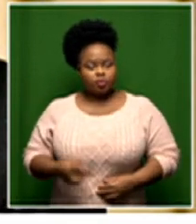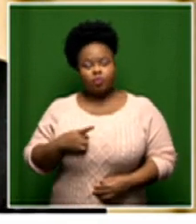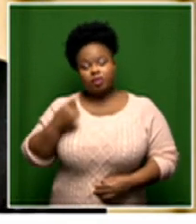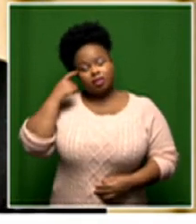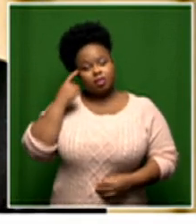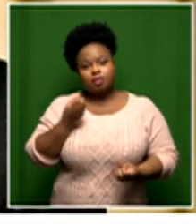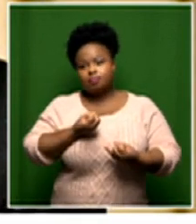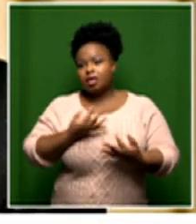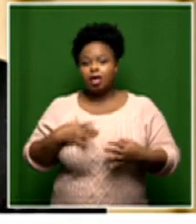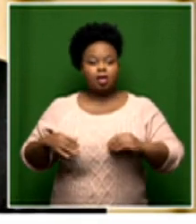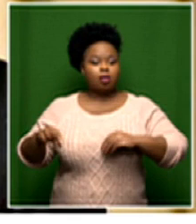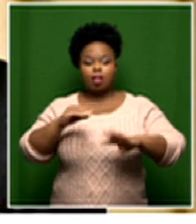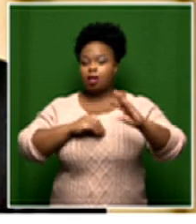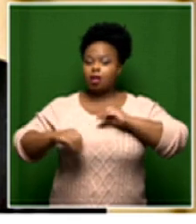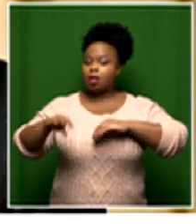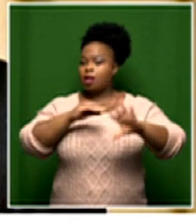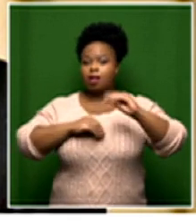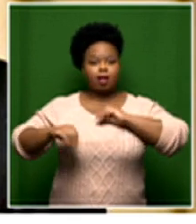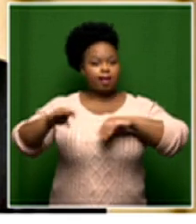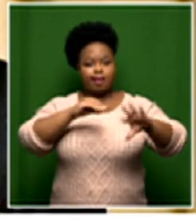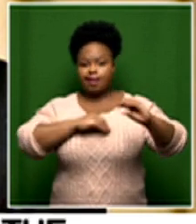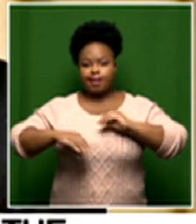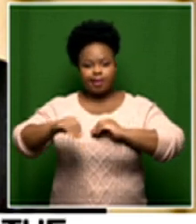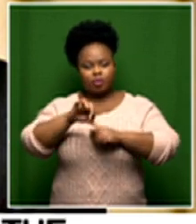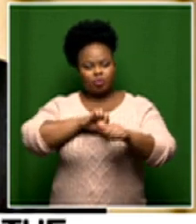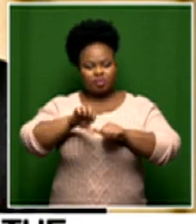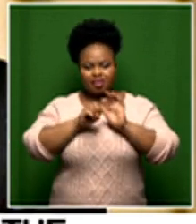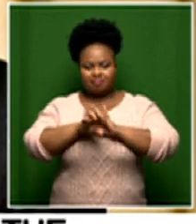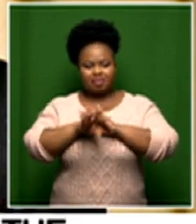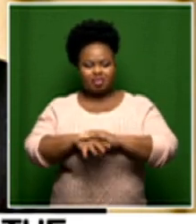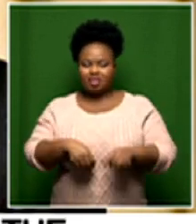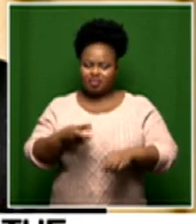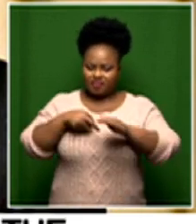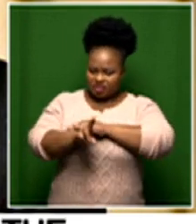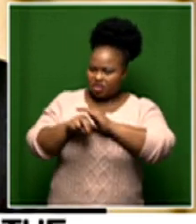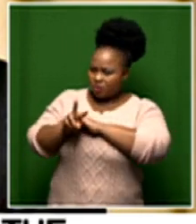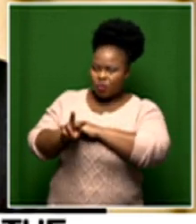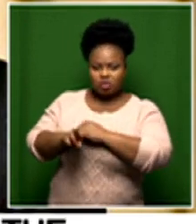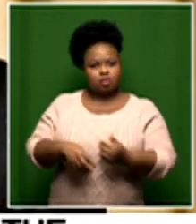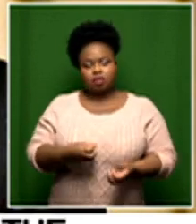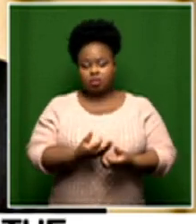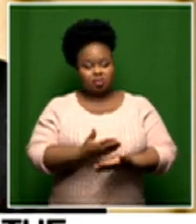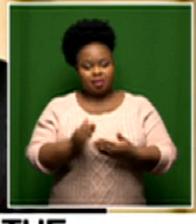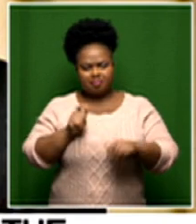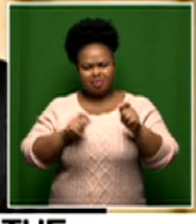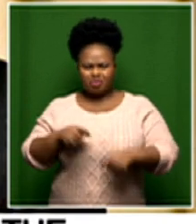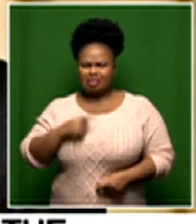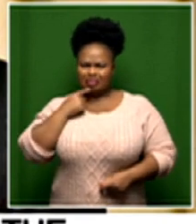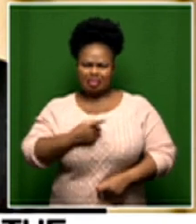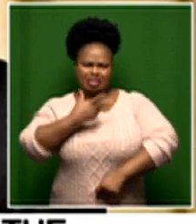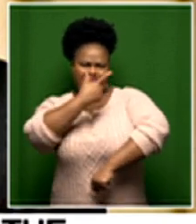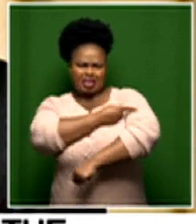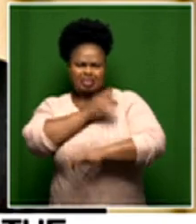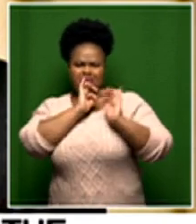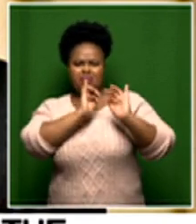of stuff that's circulating in the social media, videos, and people who are saying these vaccines